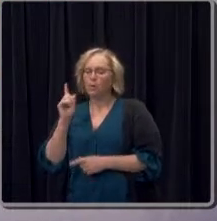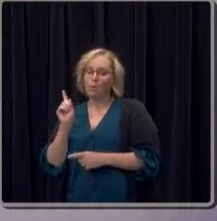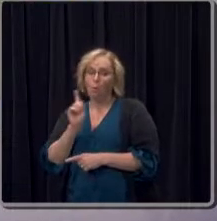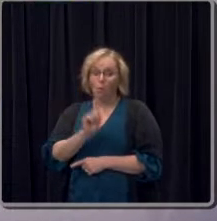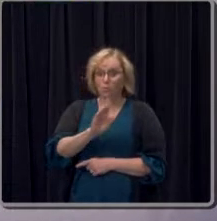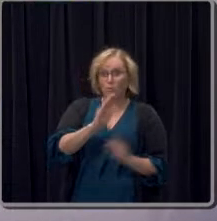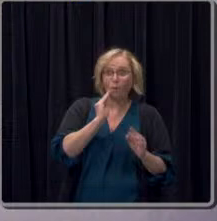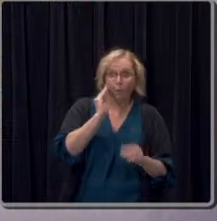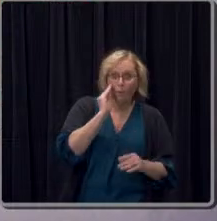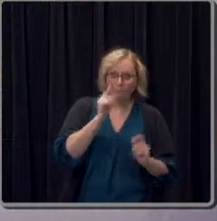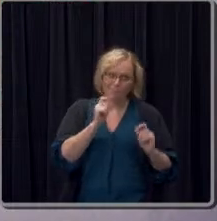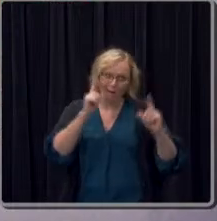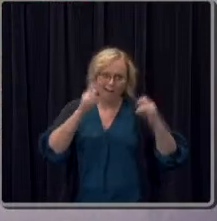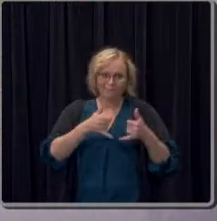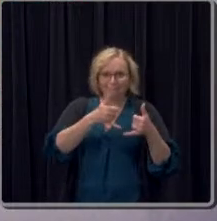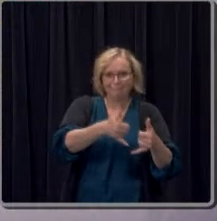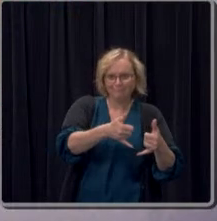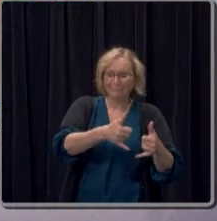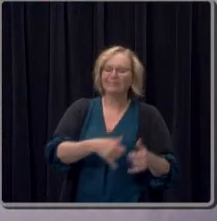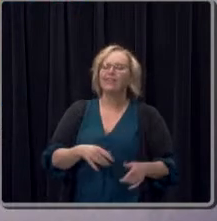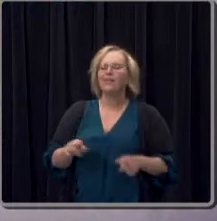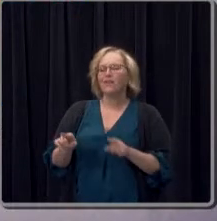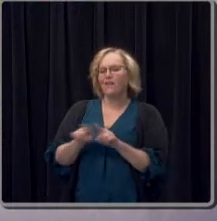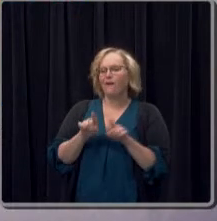they also get a